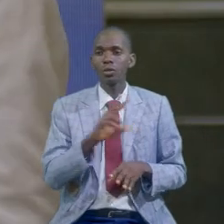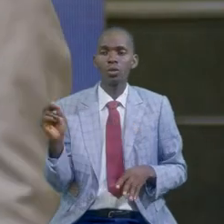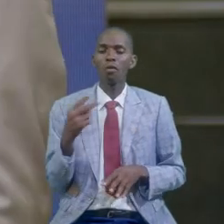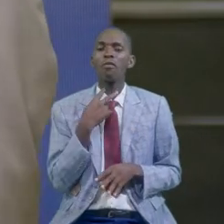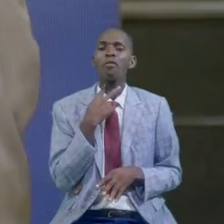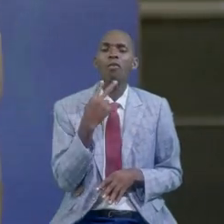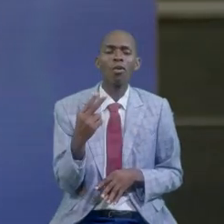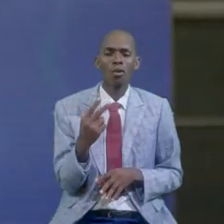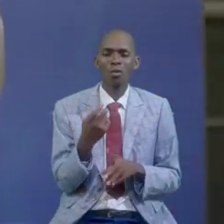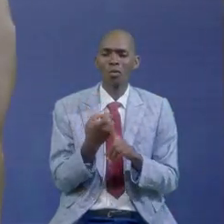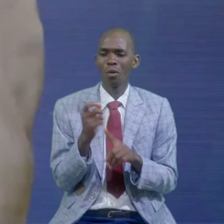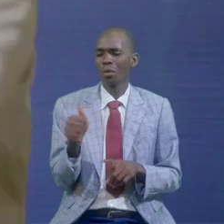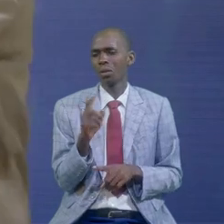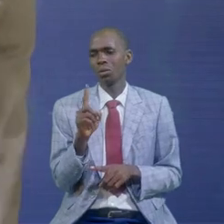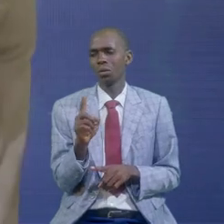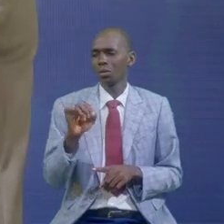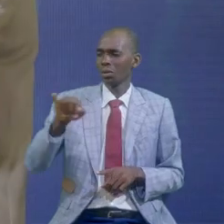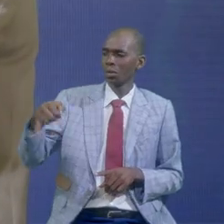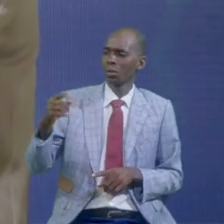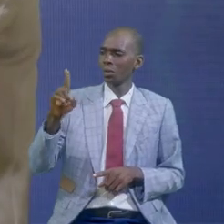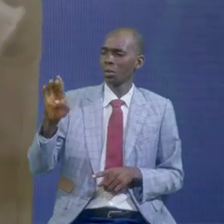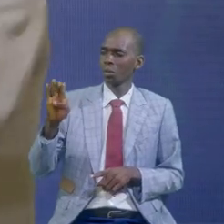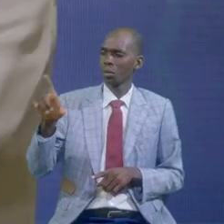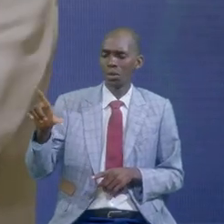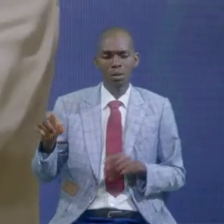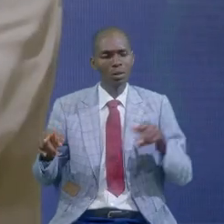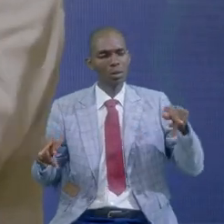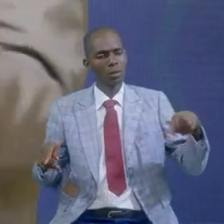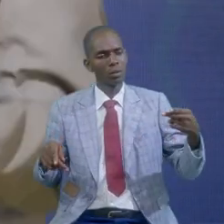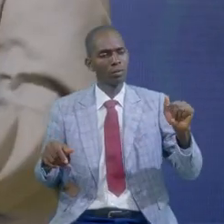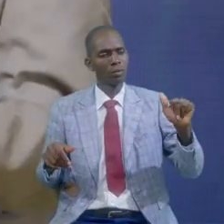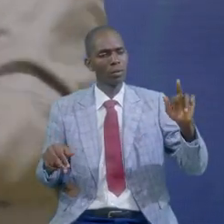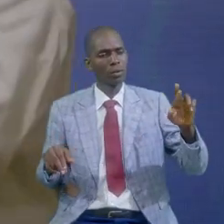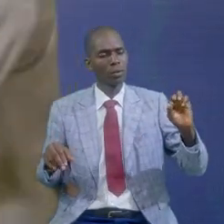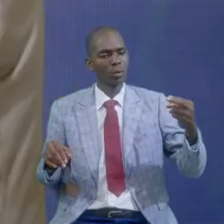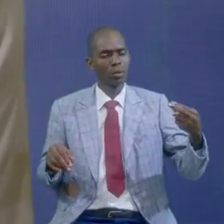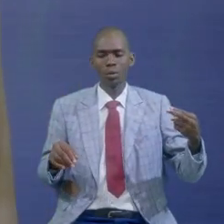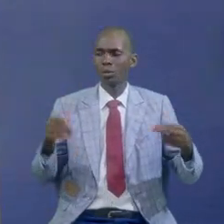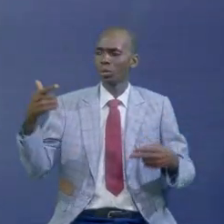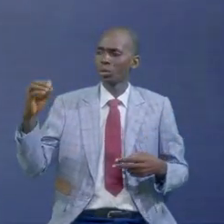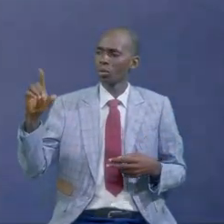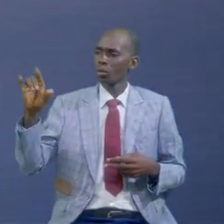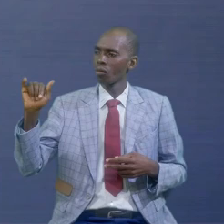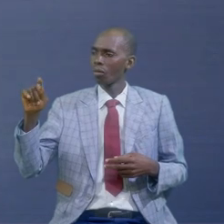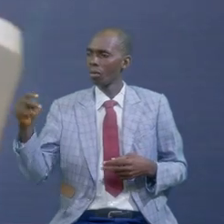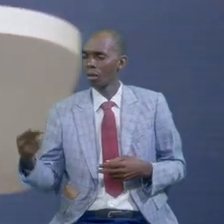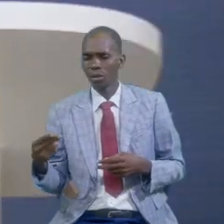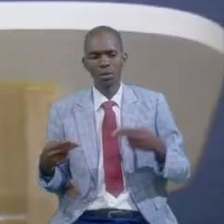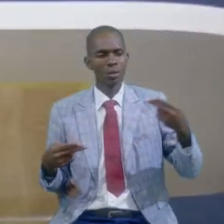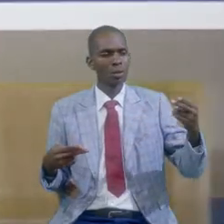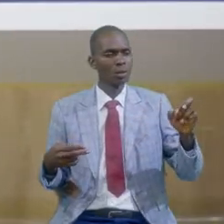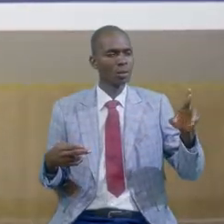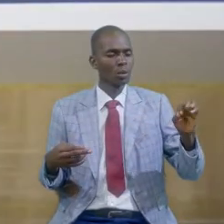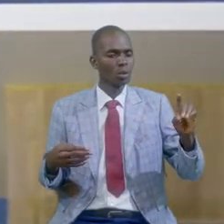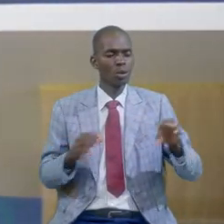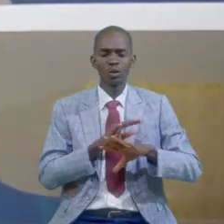anywhere, Jezebel, Pharaoh, Goliath, Herod, don't let any voice take